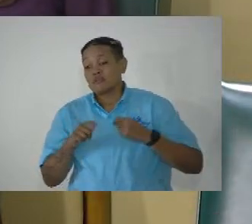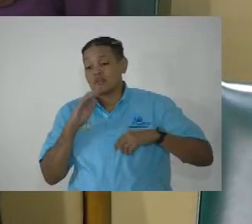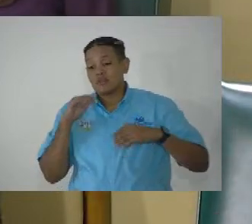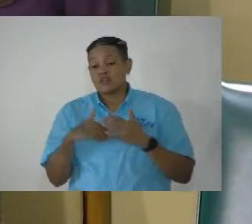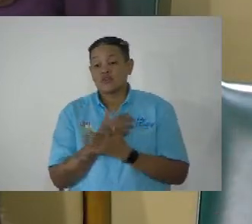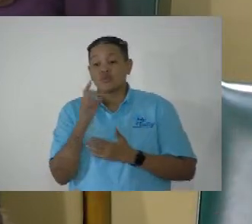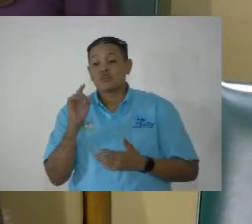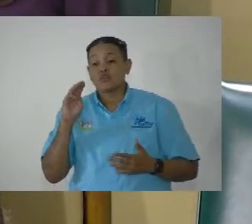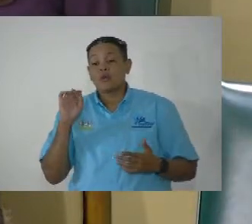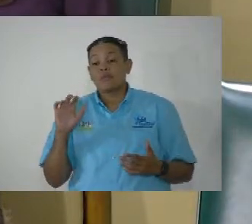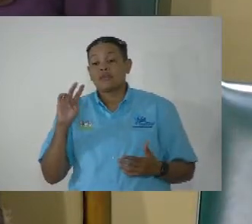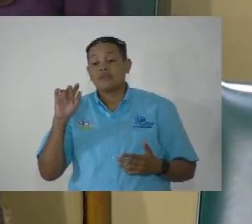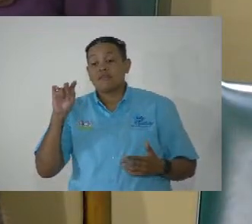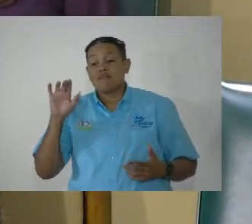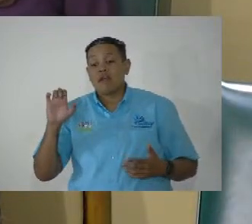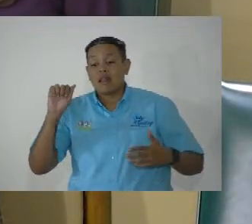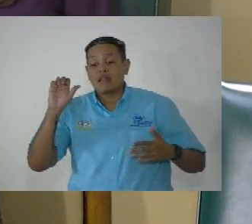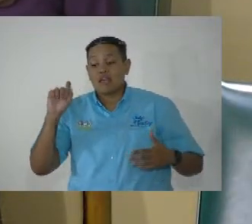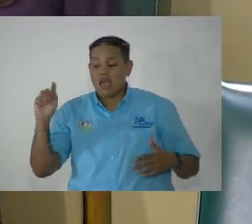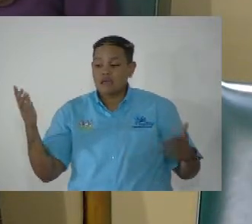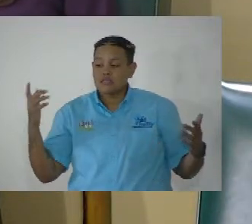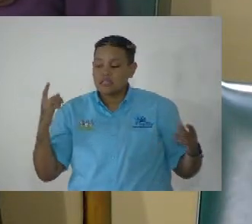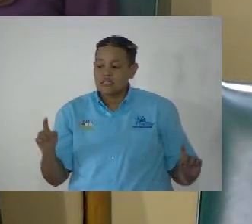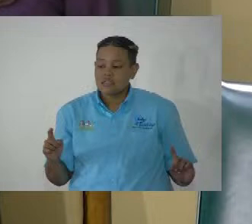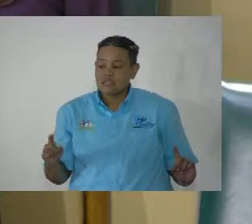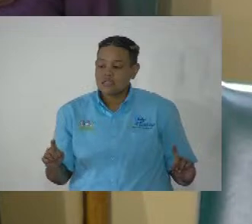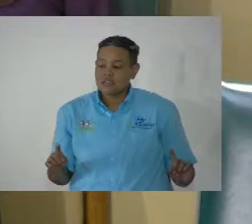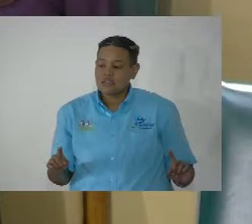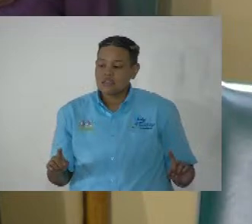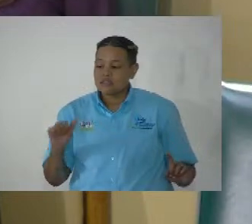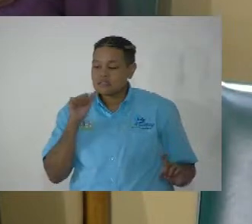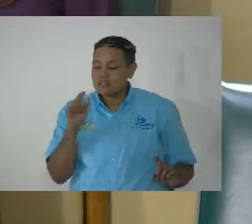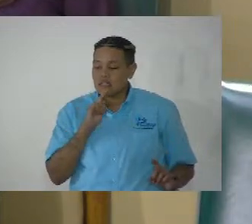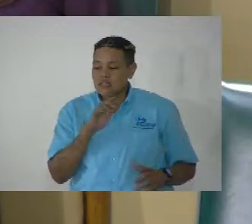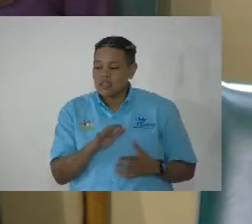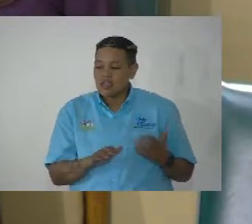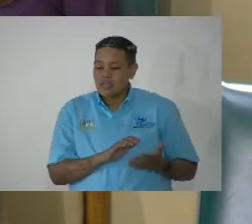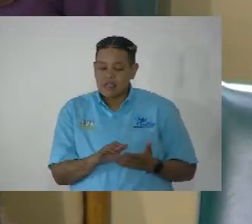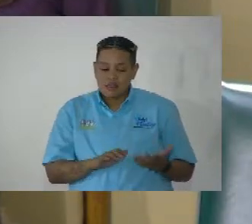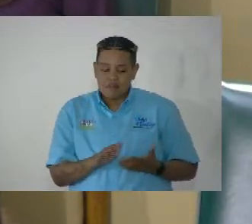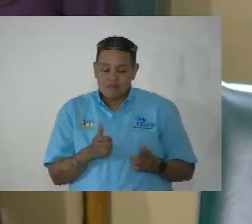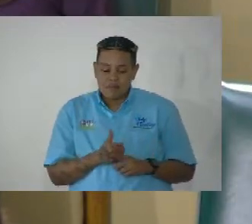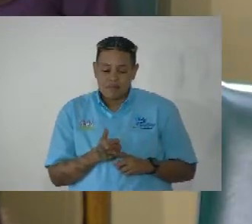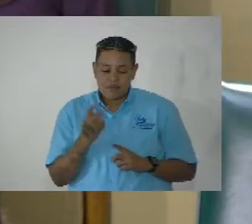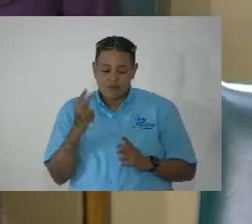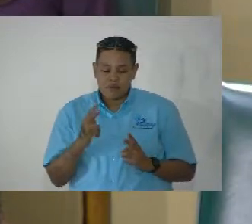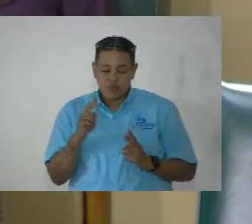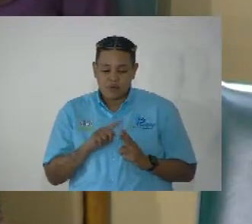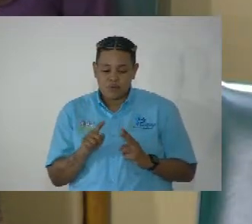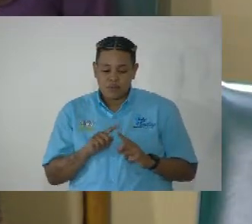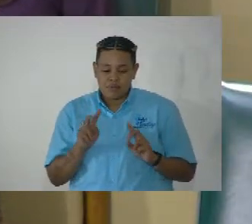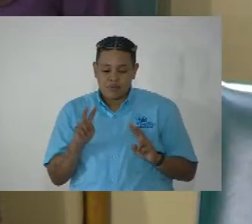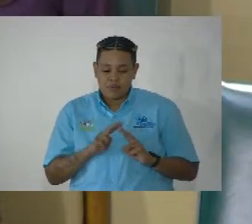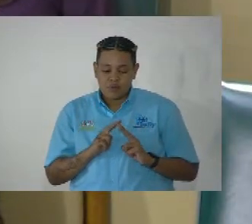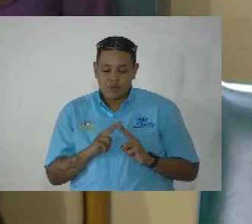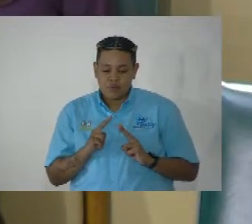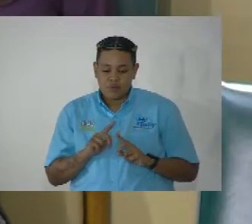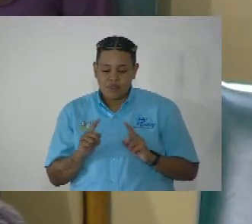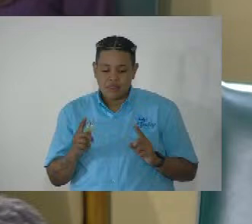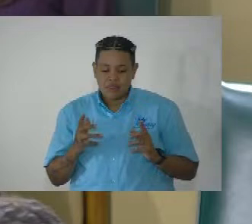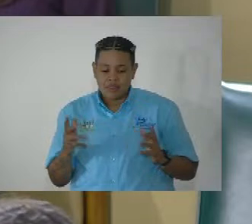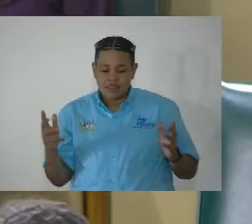new Domestic Violence Act. So it's not confusing. They're two different things. No, Minister, what is